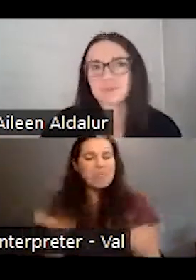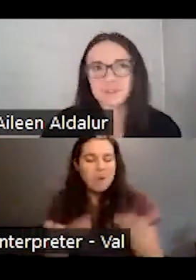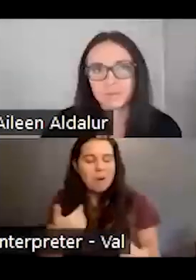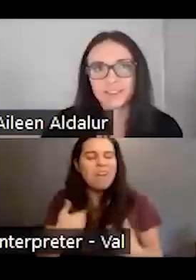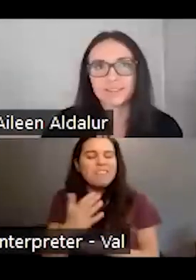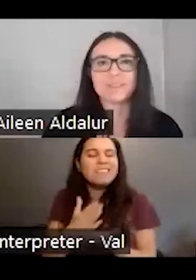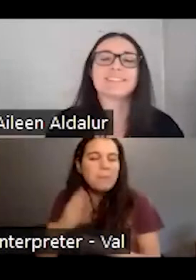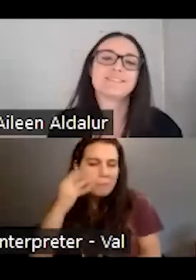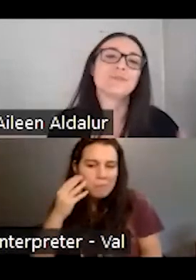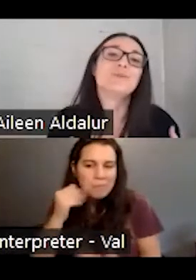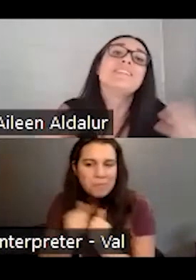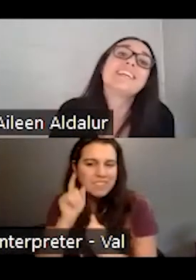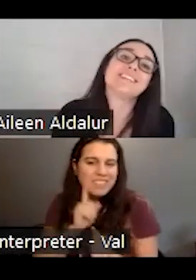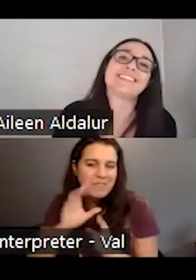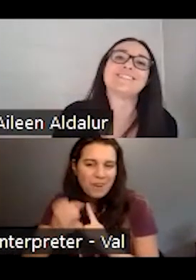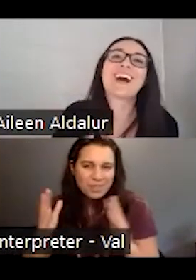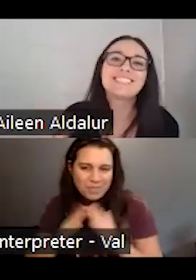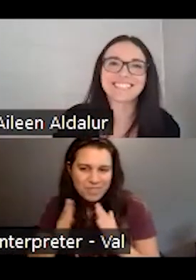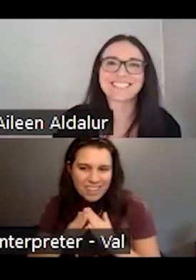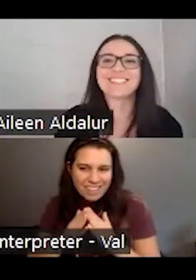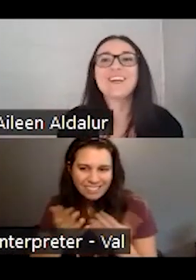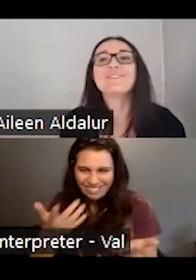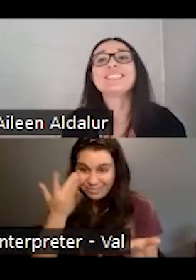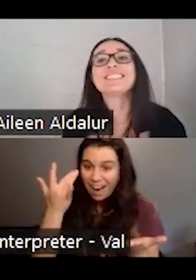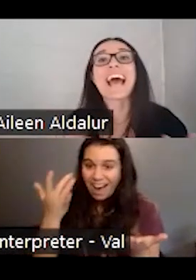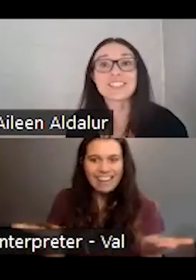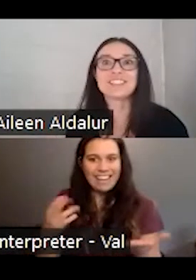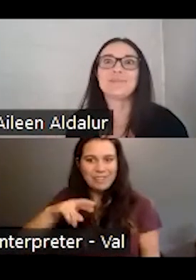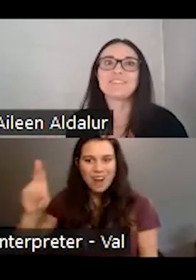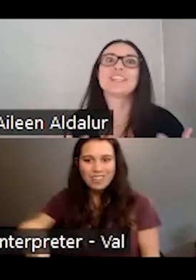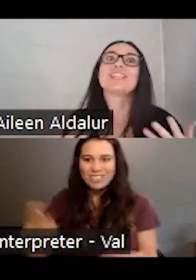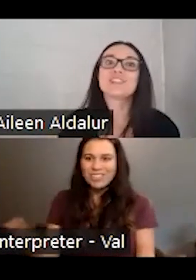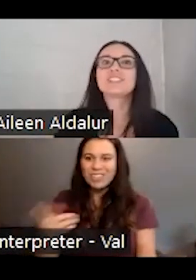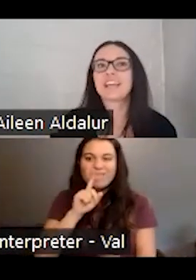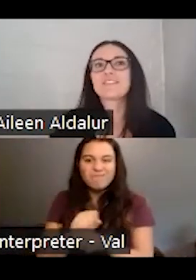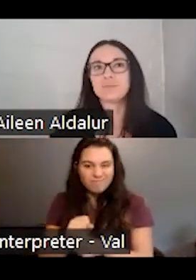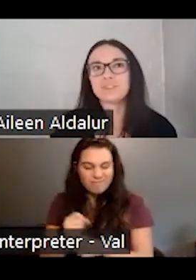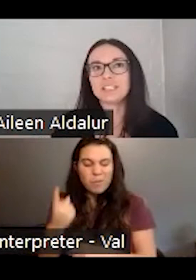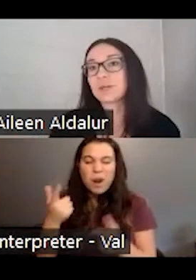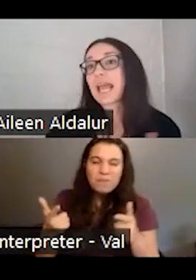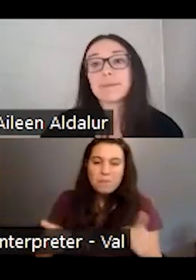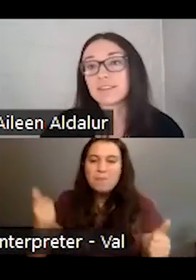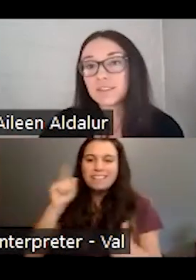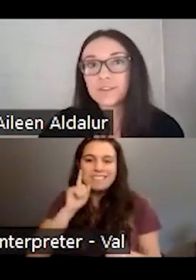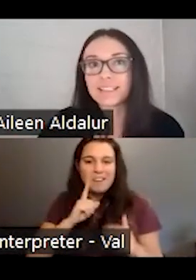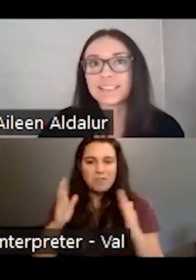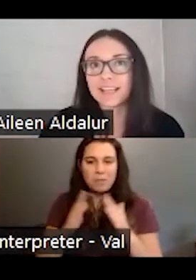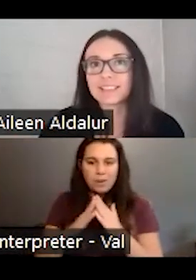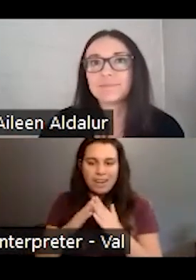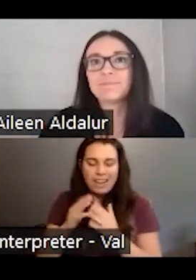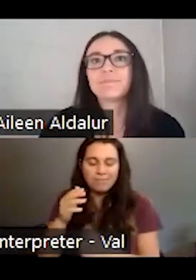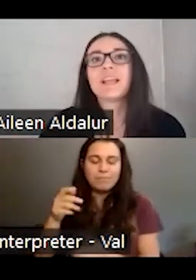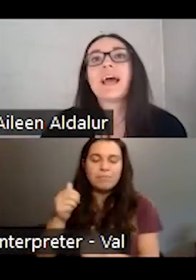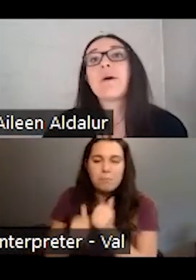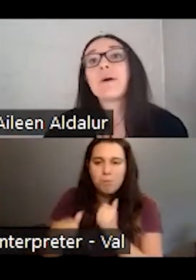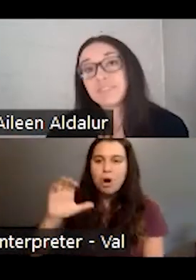deaf cultural community, because we live here in Rochester, which is actually one of the largest deaf communities per capita in the United